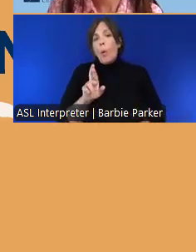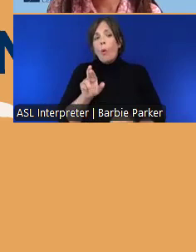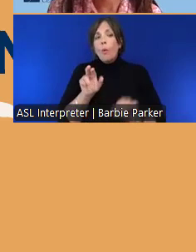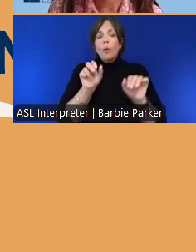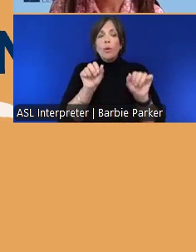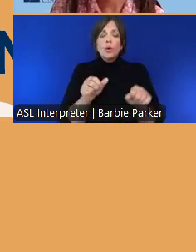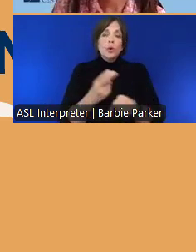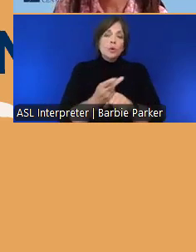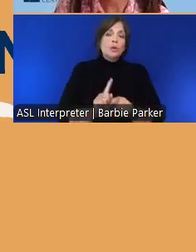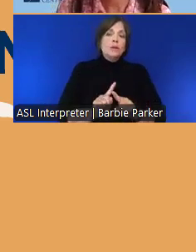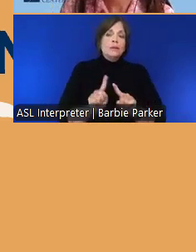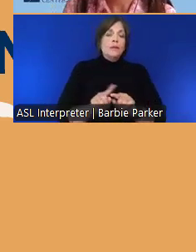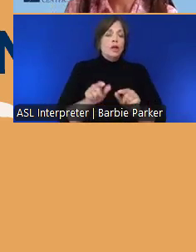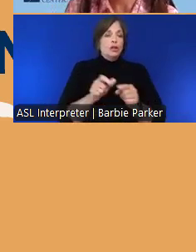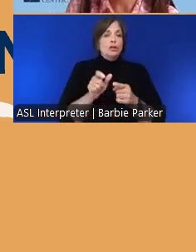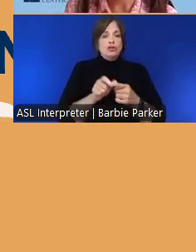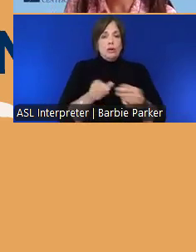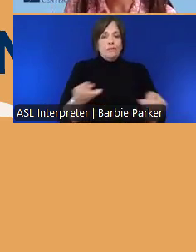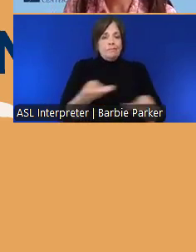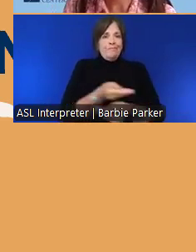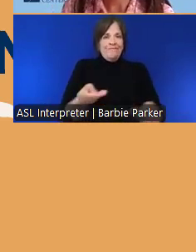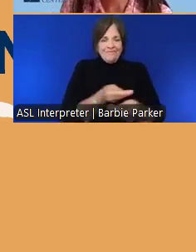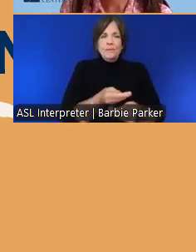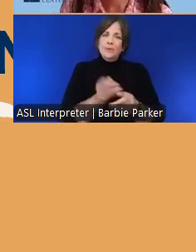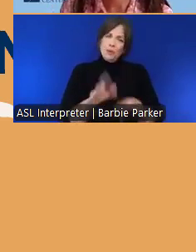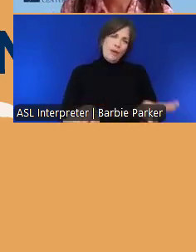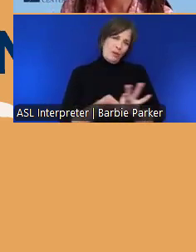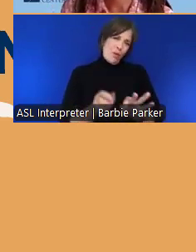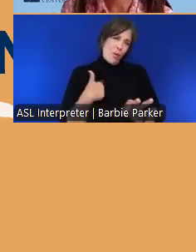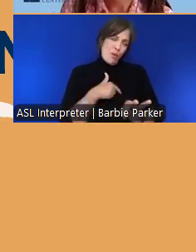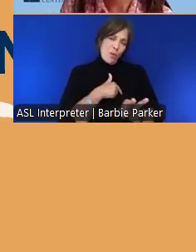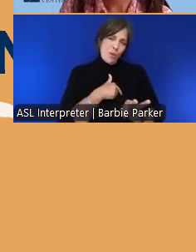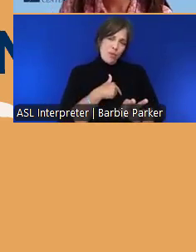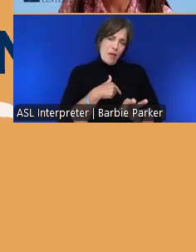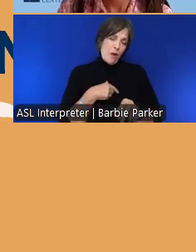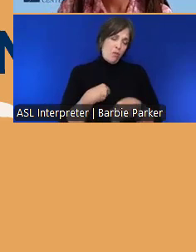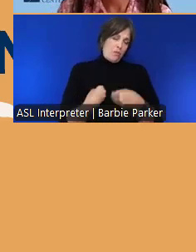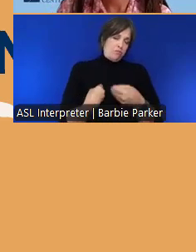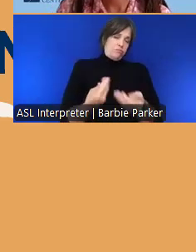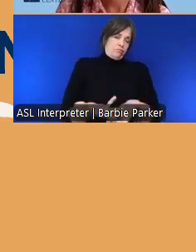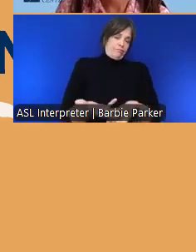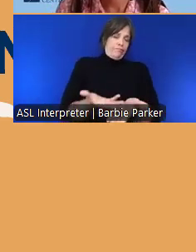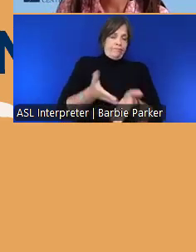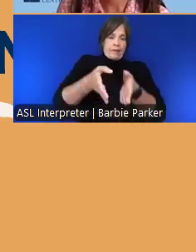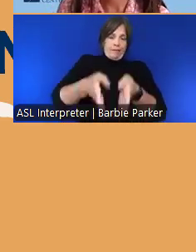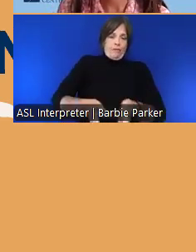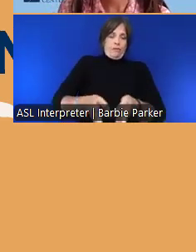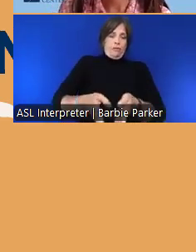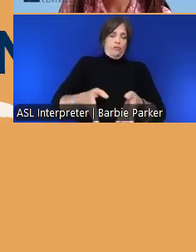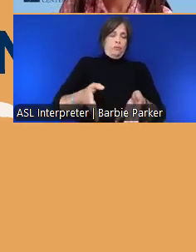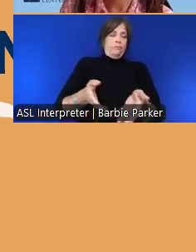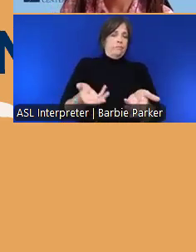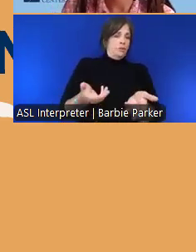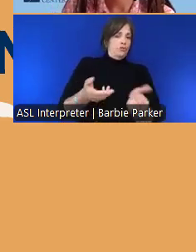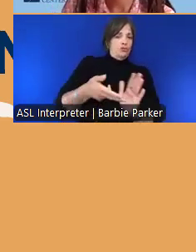use terminology interchangeably. So it's important that we give the individual space to name their